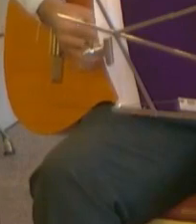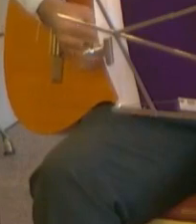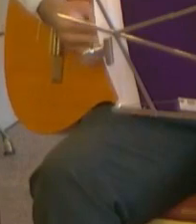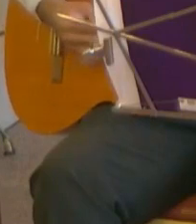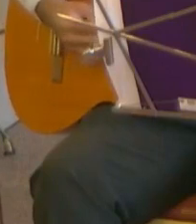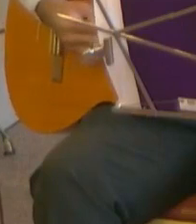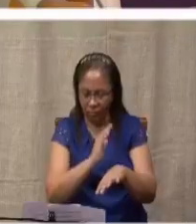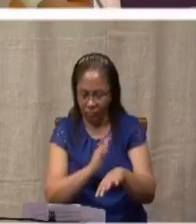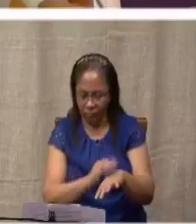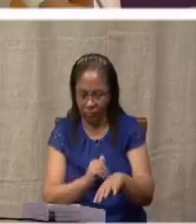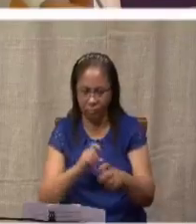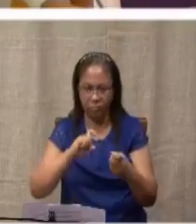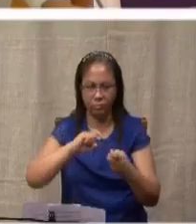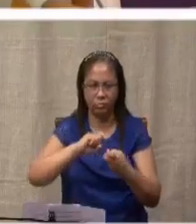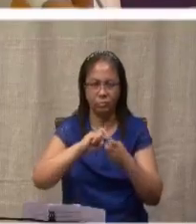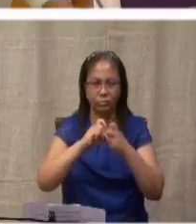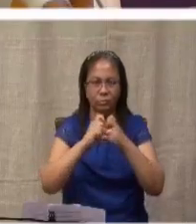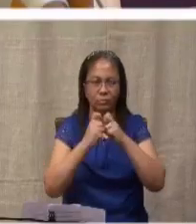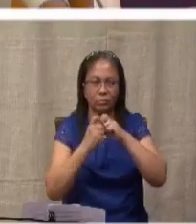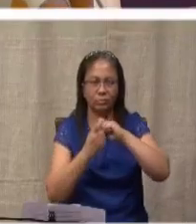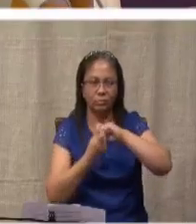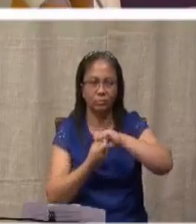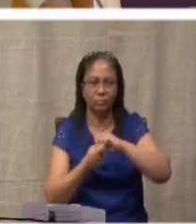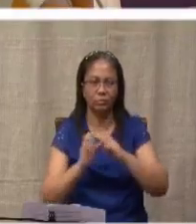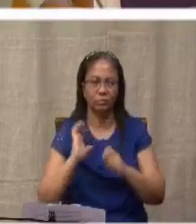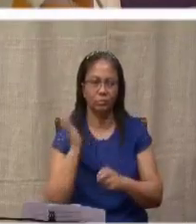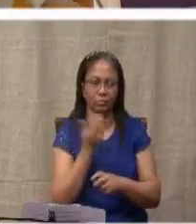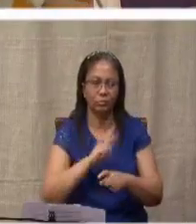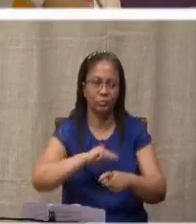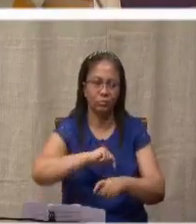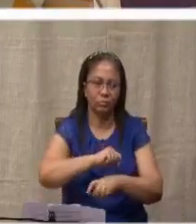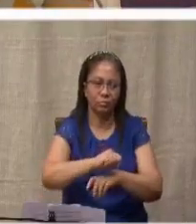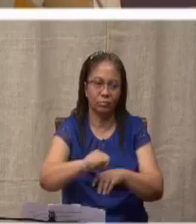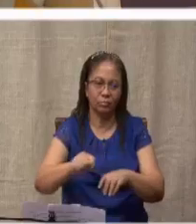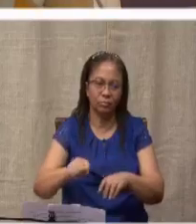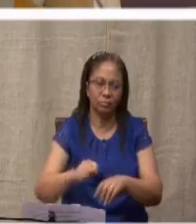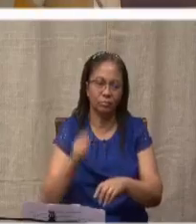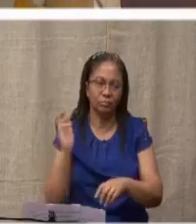rise and turn our nation